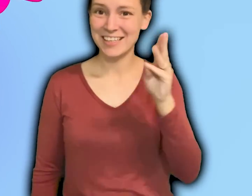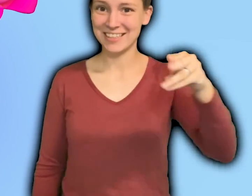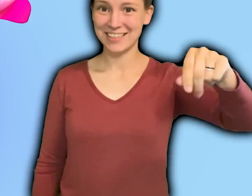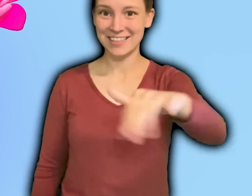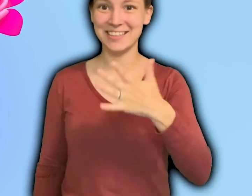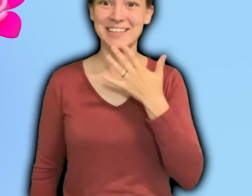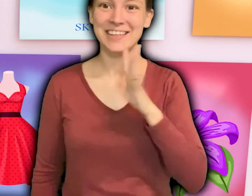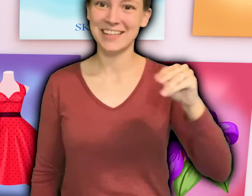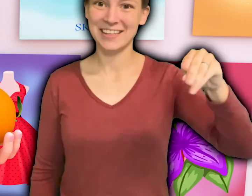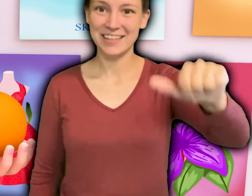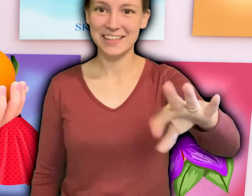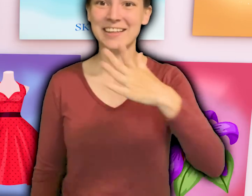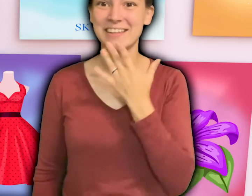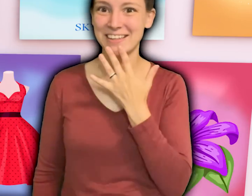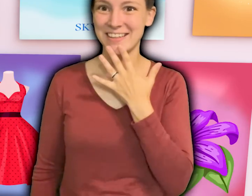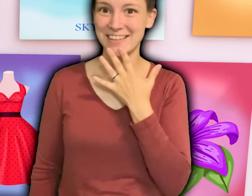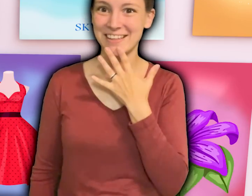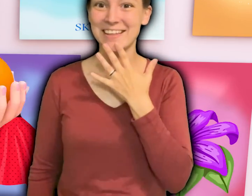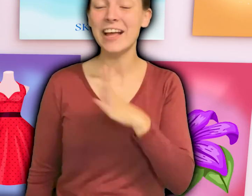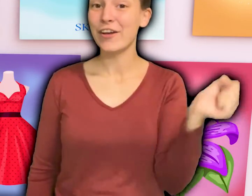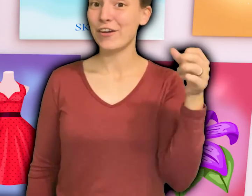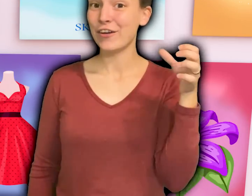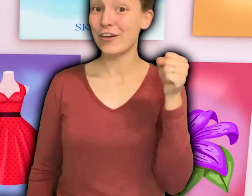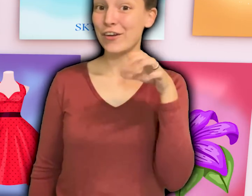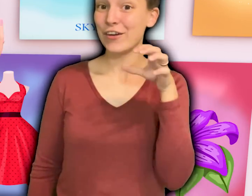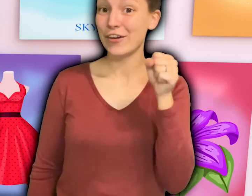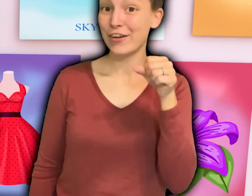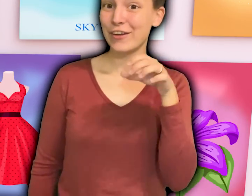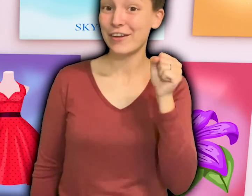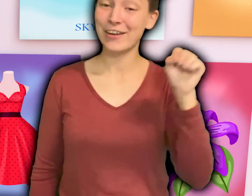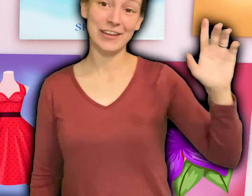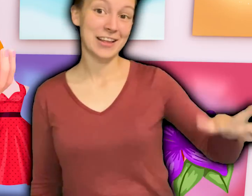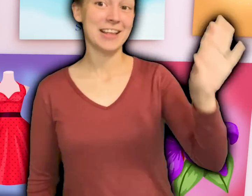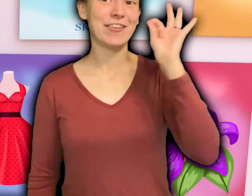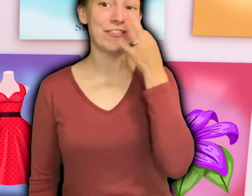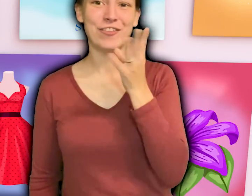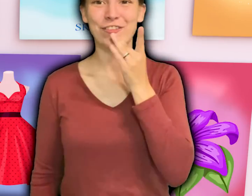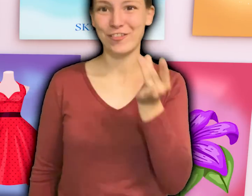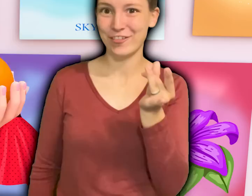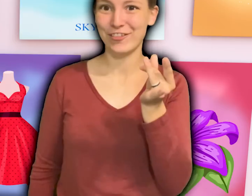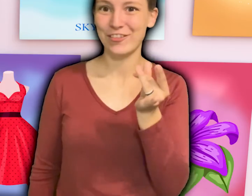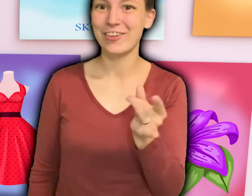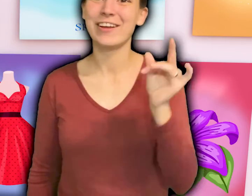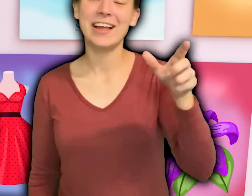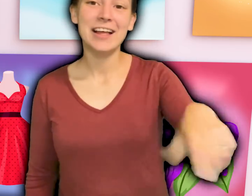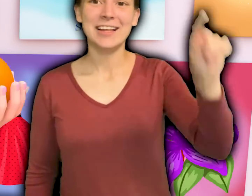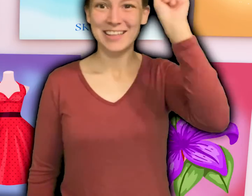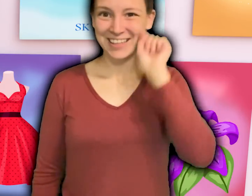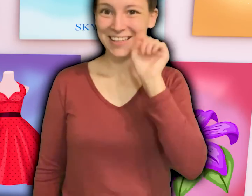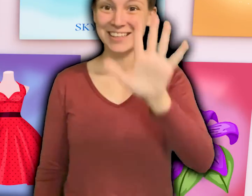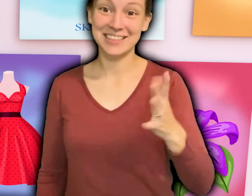of the dirt and orange just like for Yummy fruit beiges the color of your